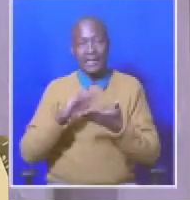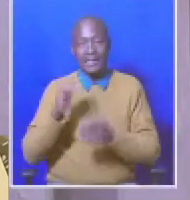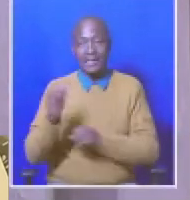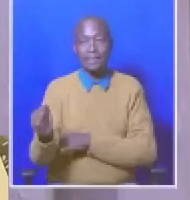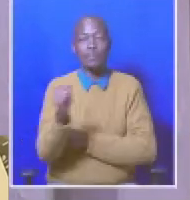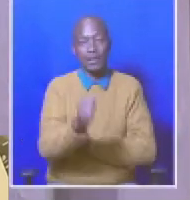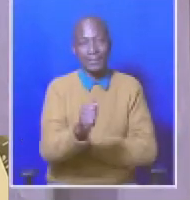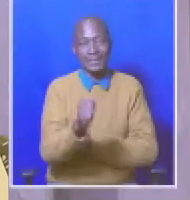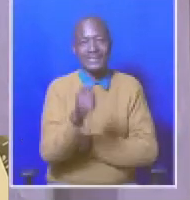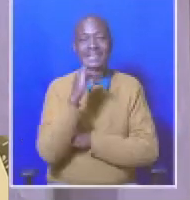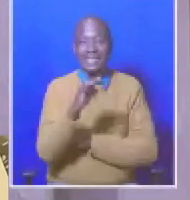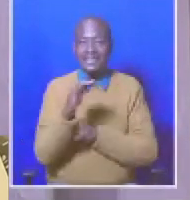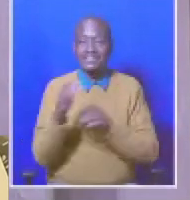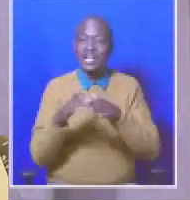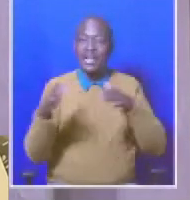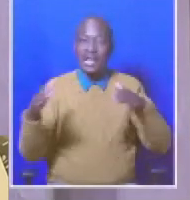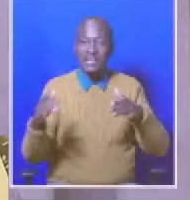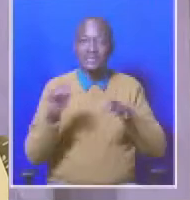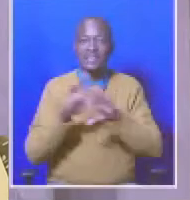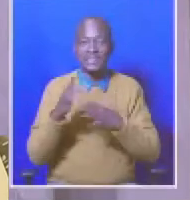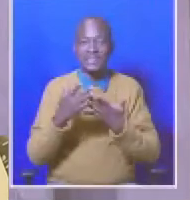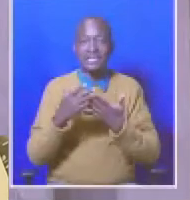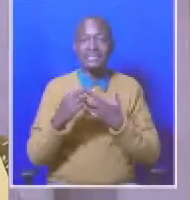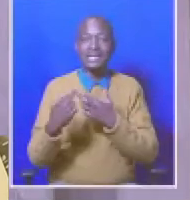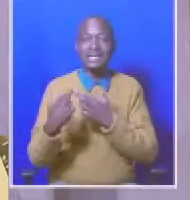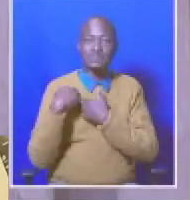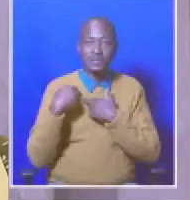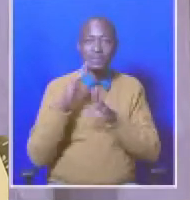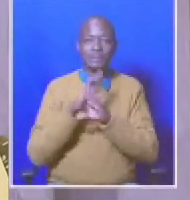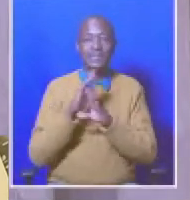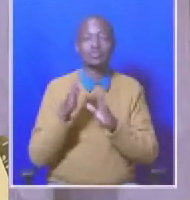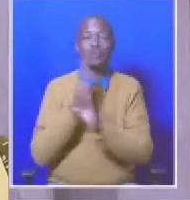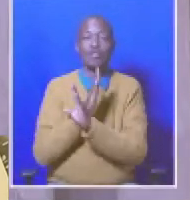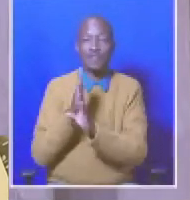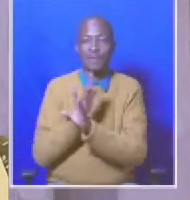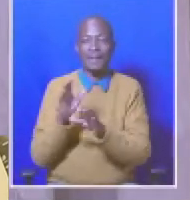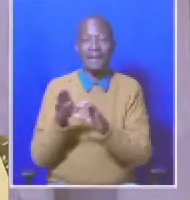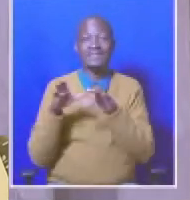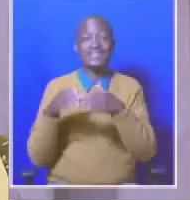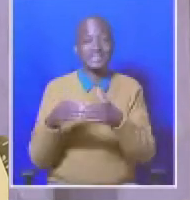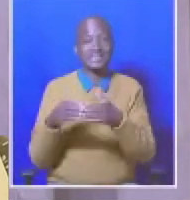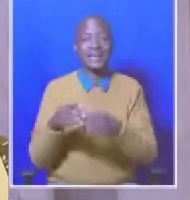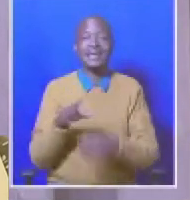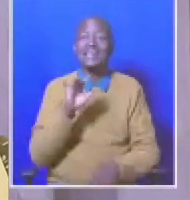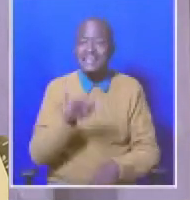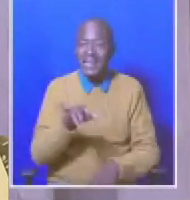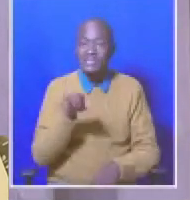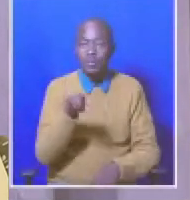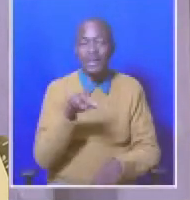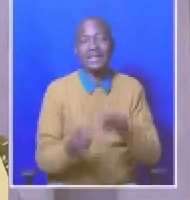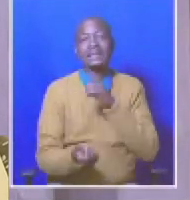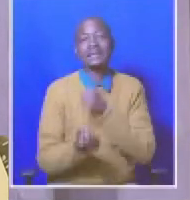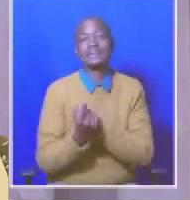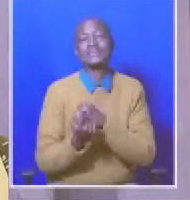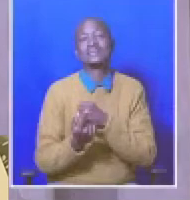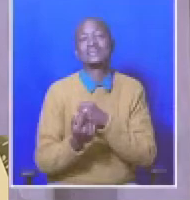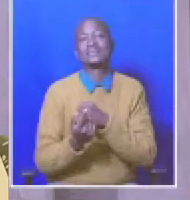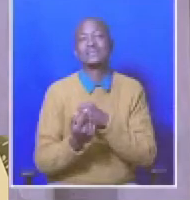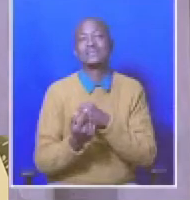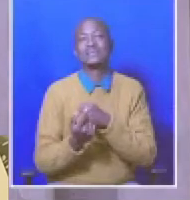the responsibilities of the private sector, because that's where it happens.